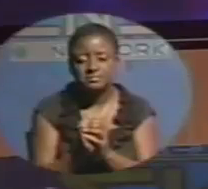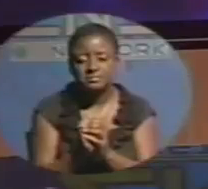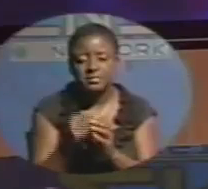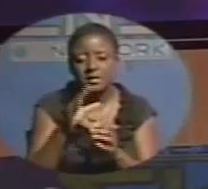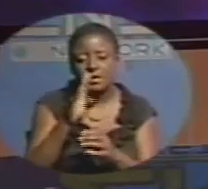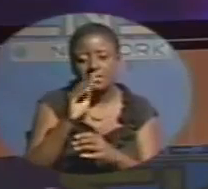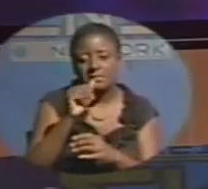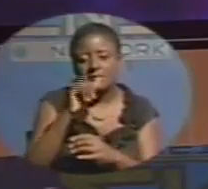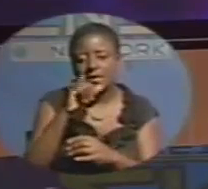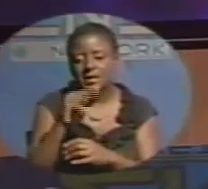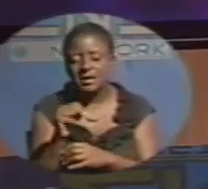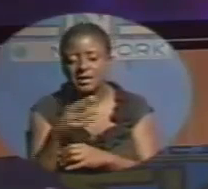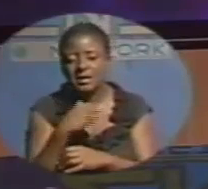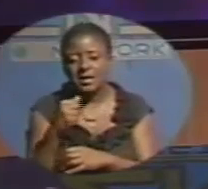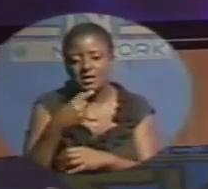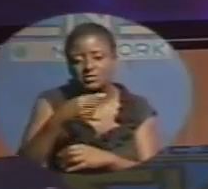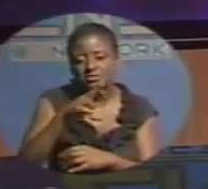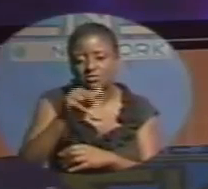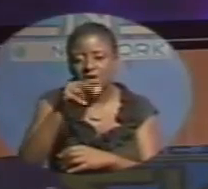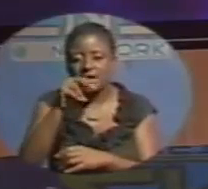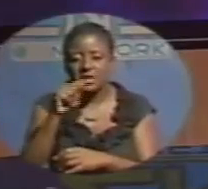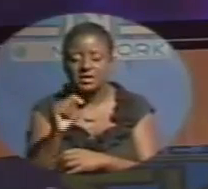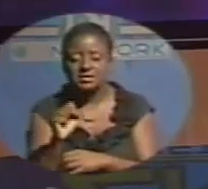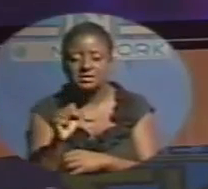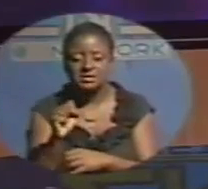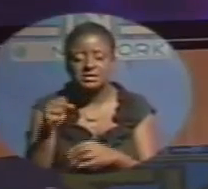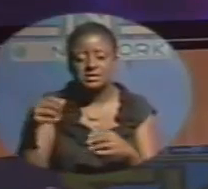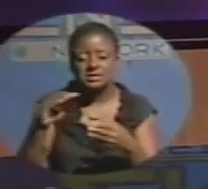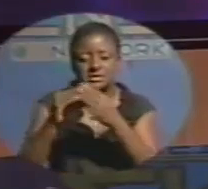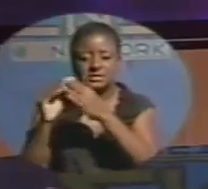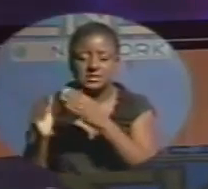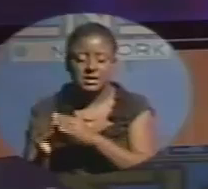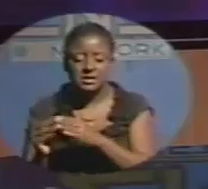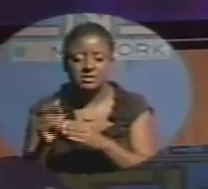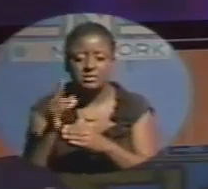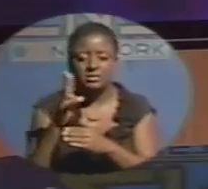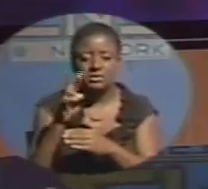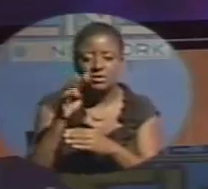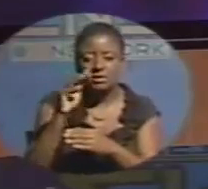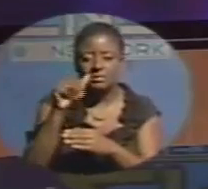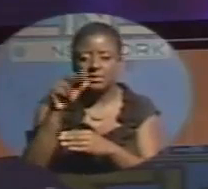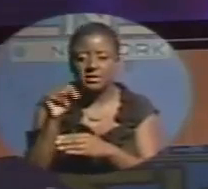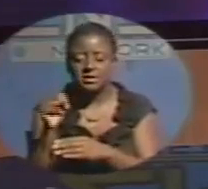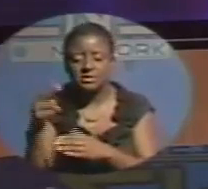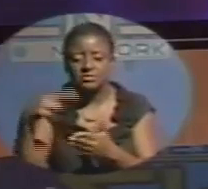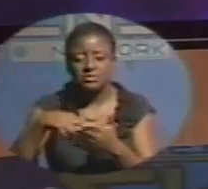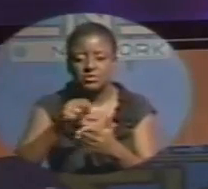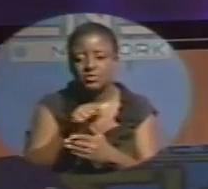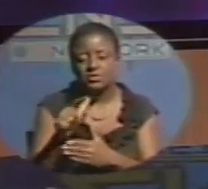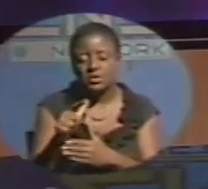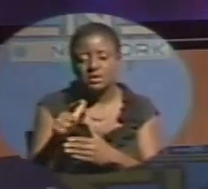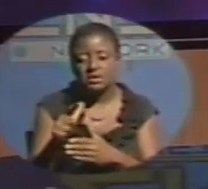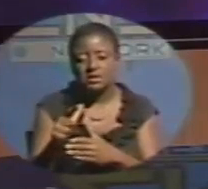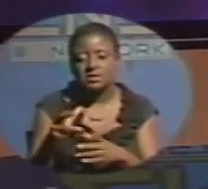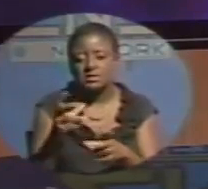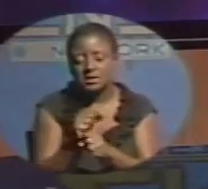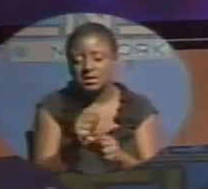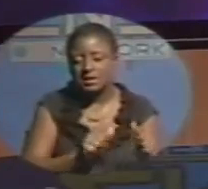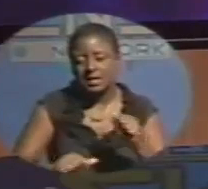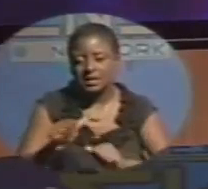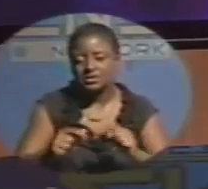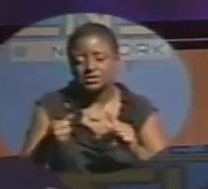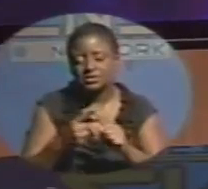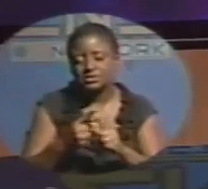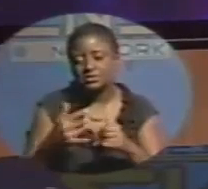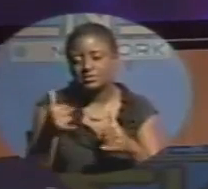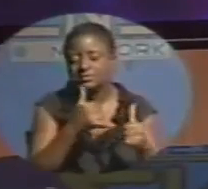The Bain and Grantstown Urban Renewal Team is taking steps to combat unemployment in the community. Hundreds from that area participated in the